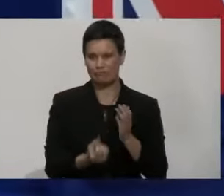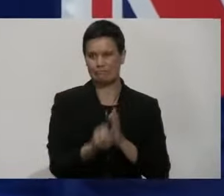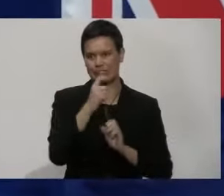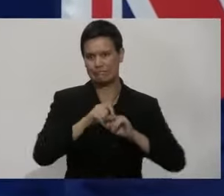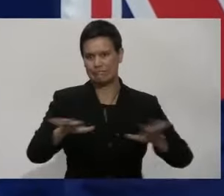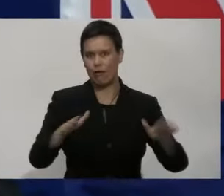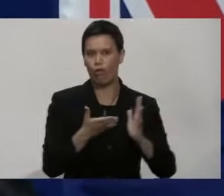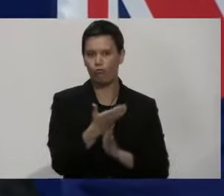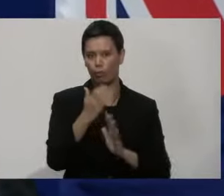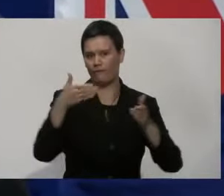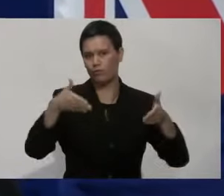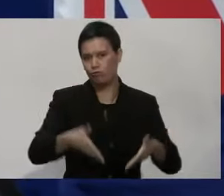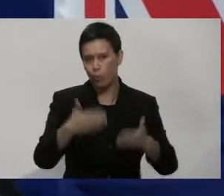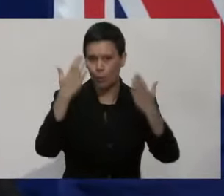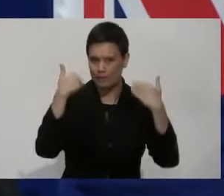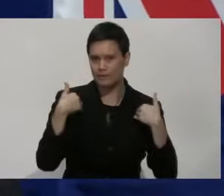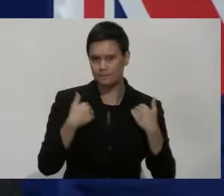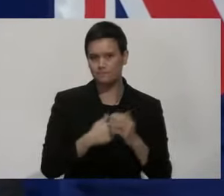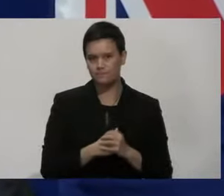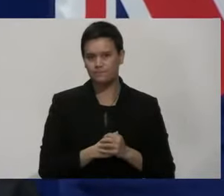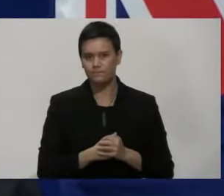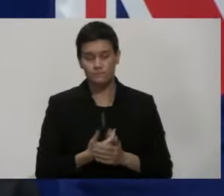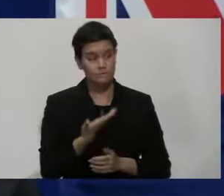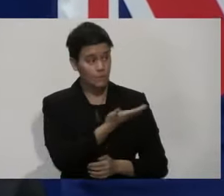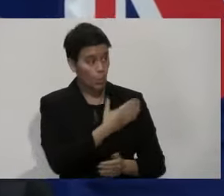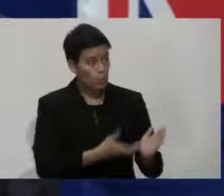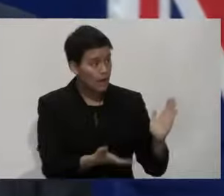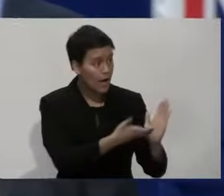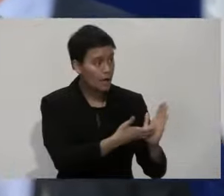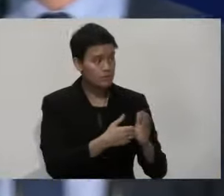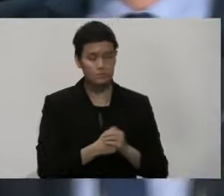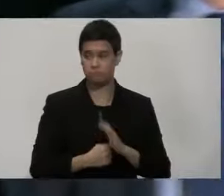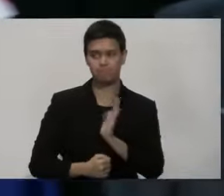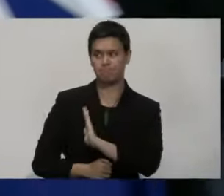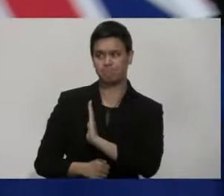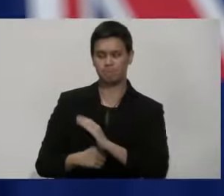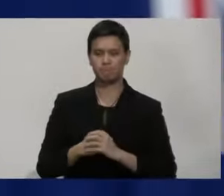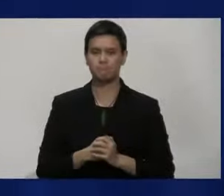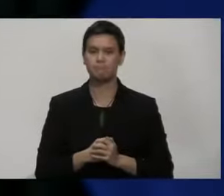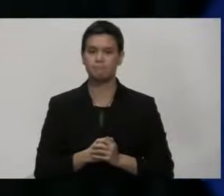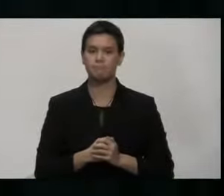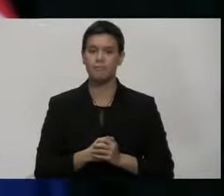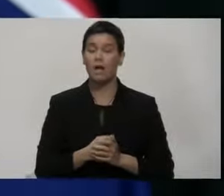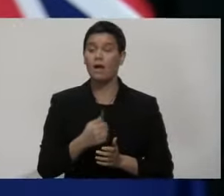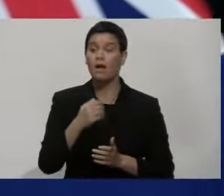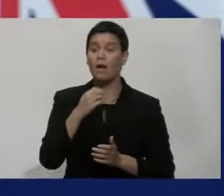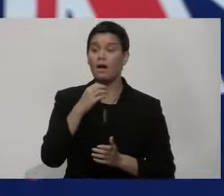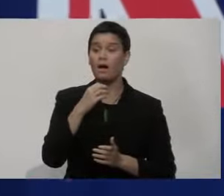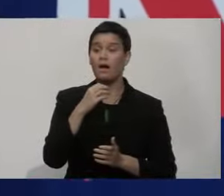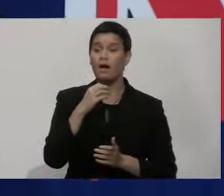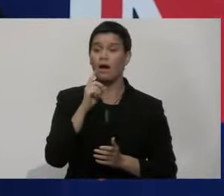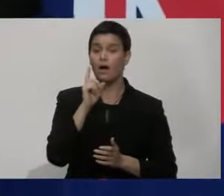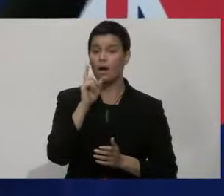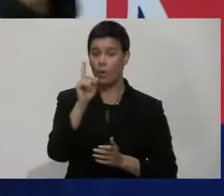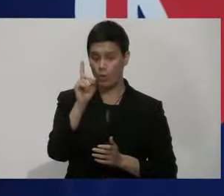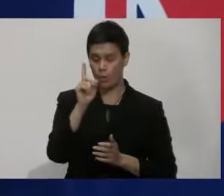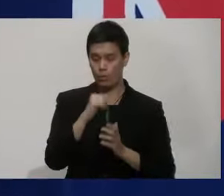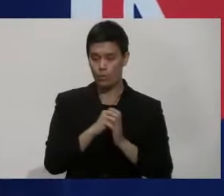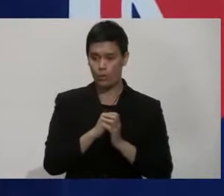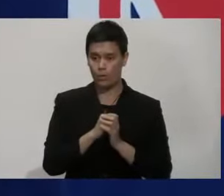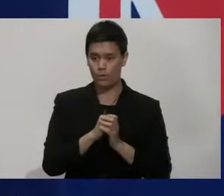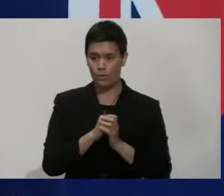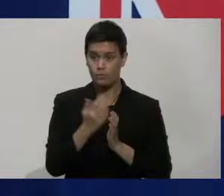Nothing on that, actually, Prime Minister. Yeah. People have been in touch. I'll just make sure I've got. A few Yes. people have I'll come back to you, Tova. I'll just canvass around those who haven't had a